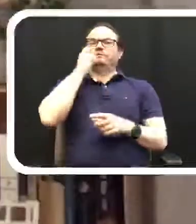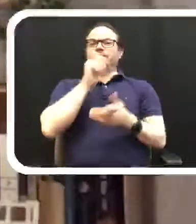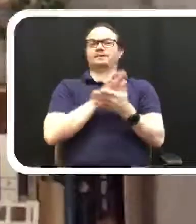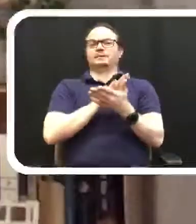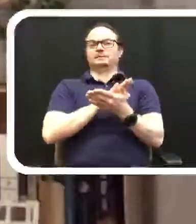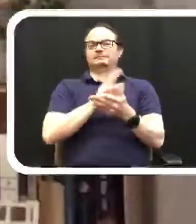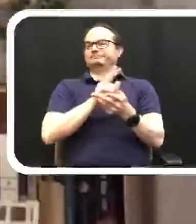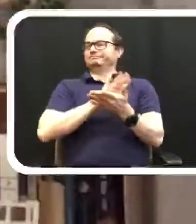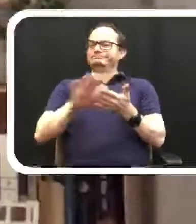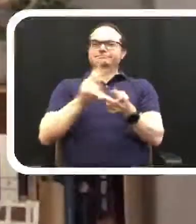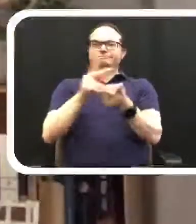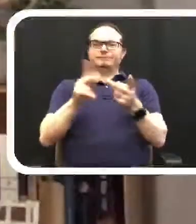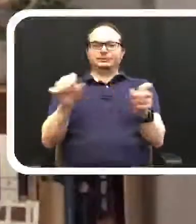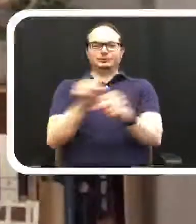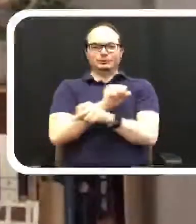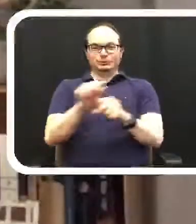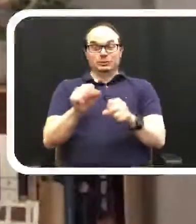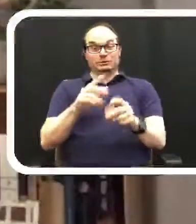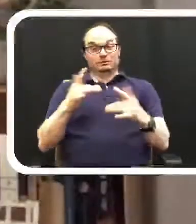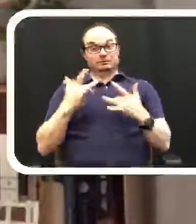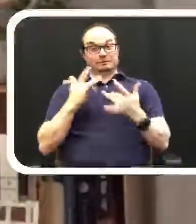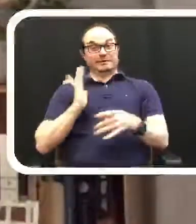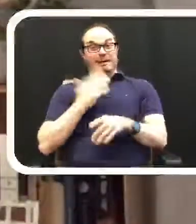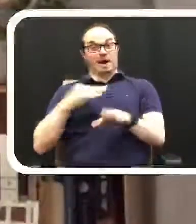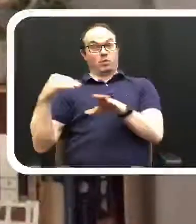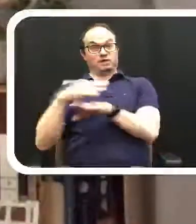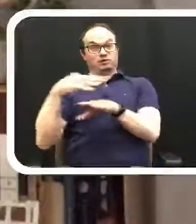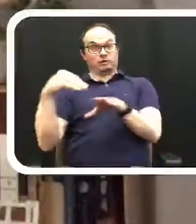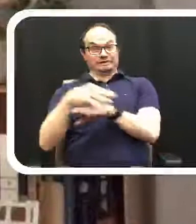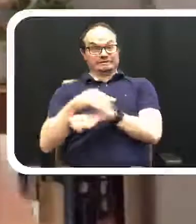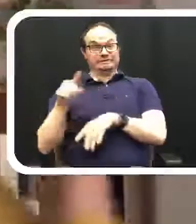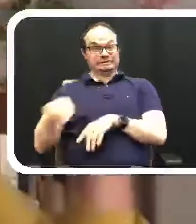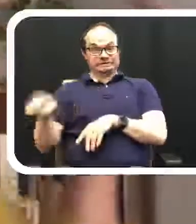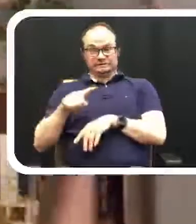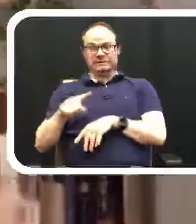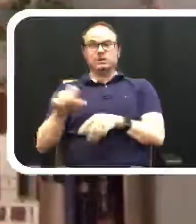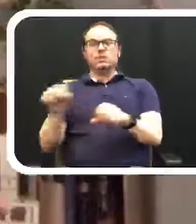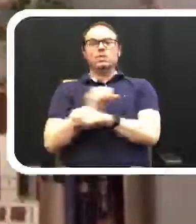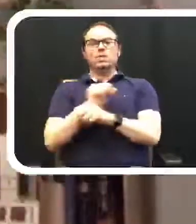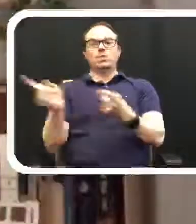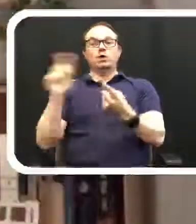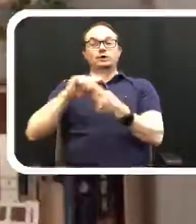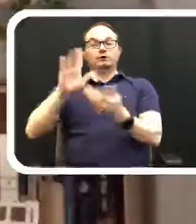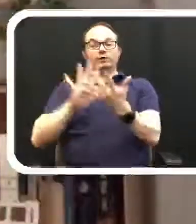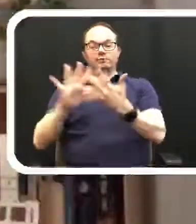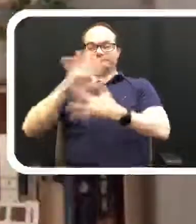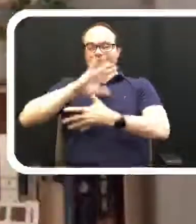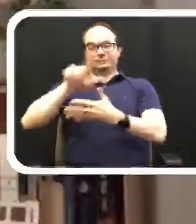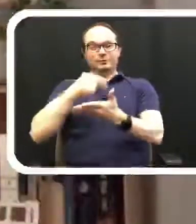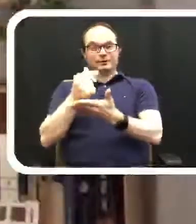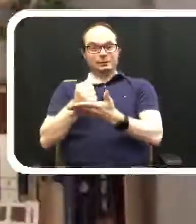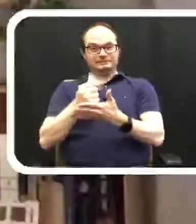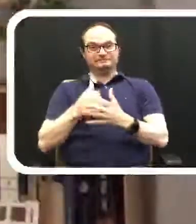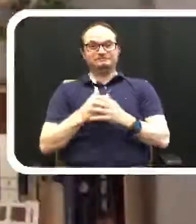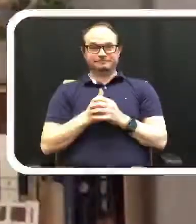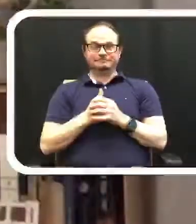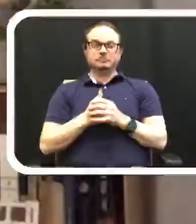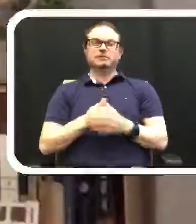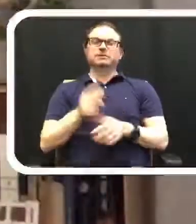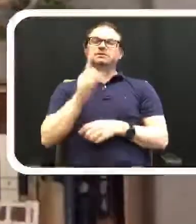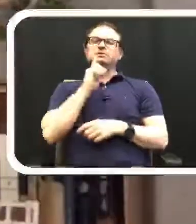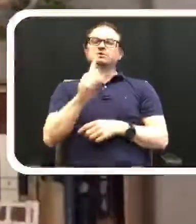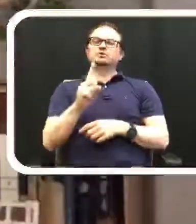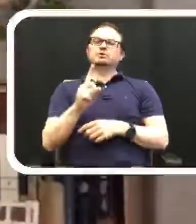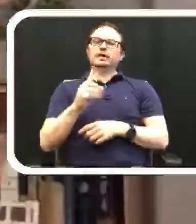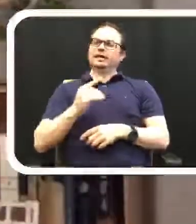to work. And typically, our consultants will work for us as until they graduate. And so that's really